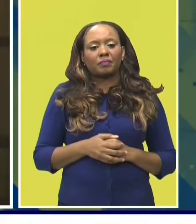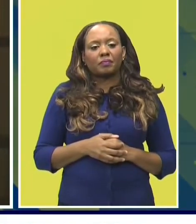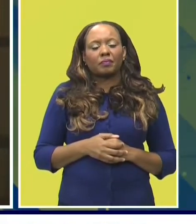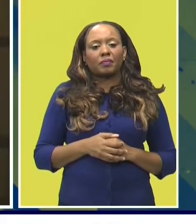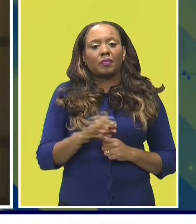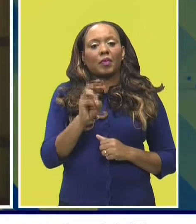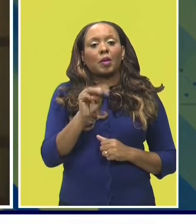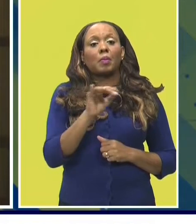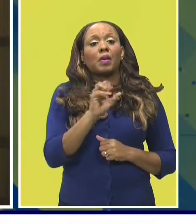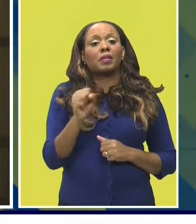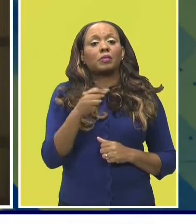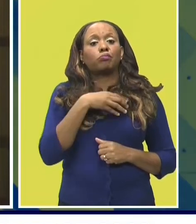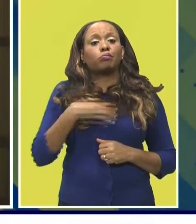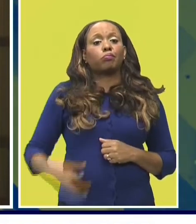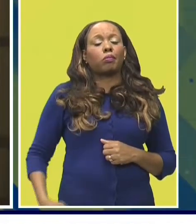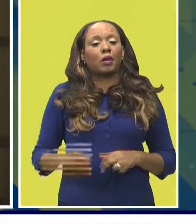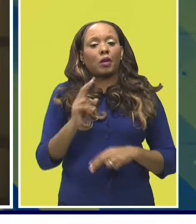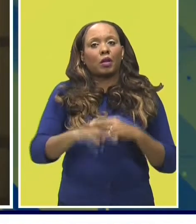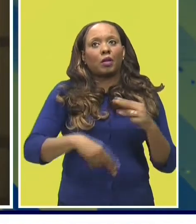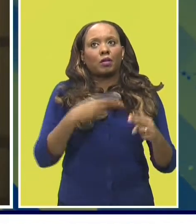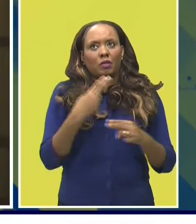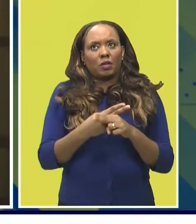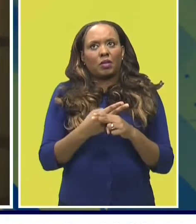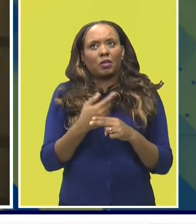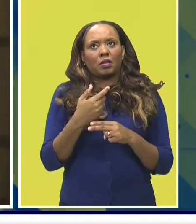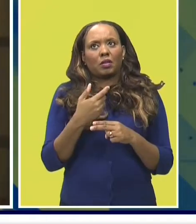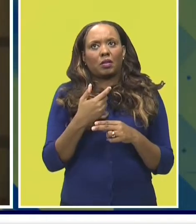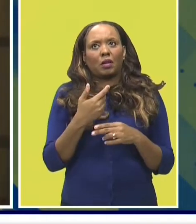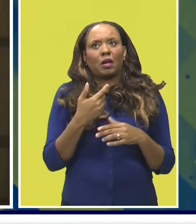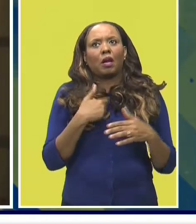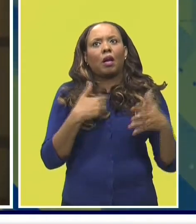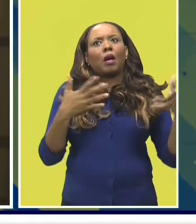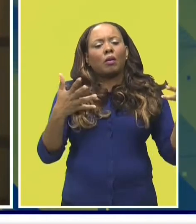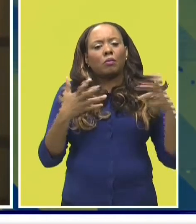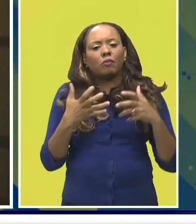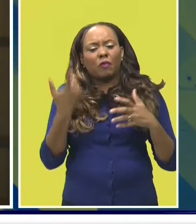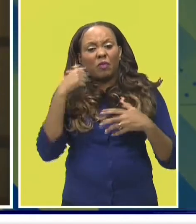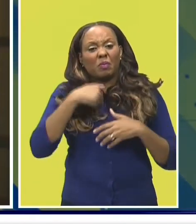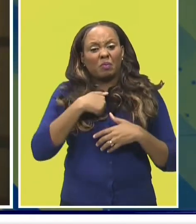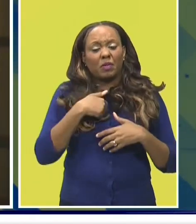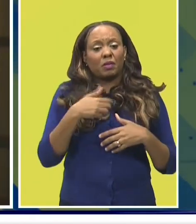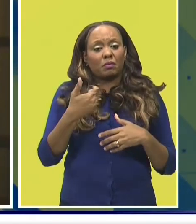with like cleft palate and reconstruction of like your smile, but for me